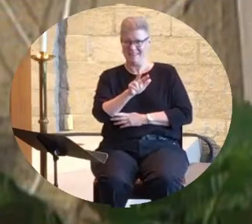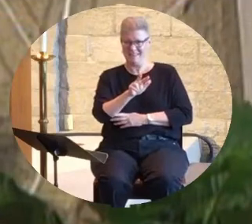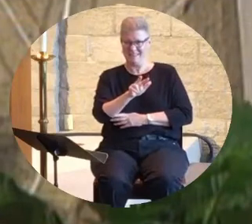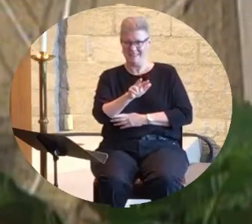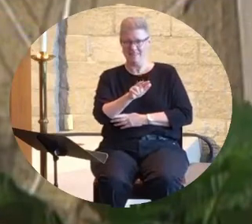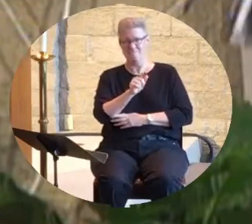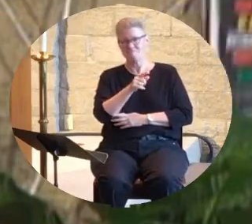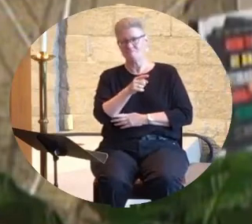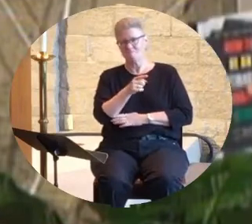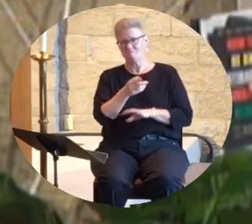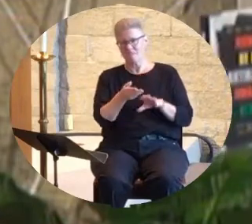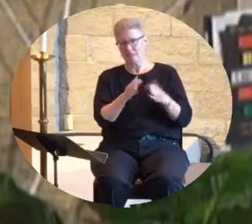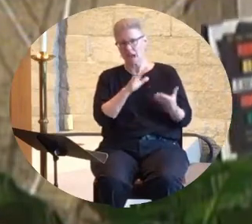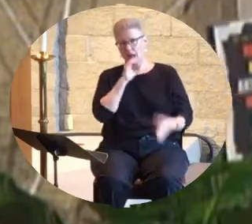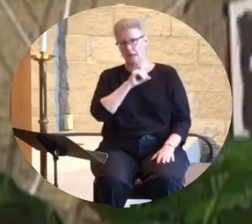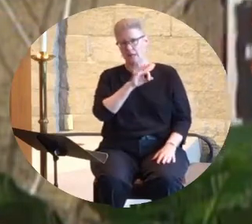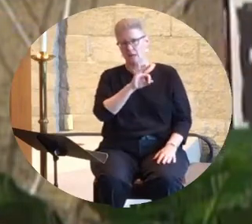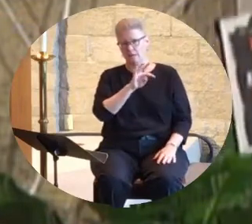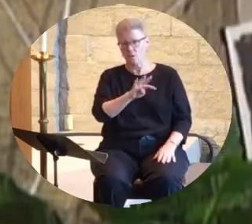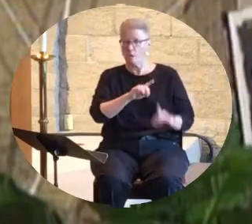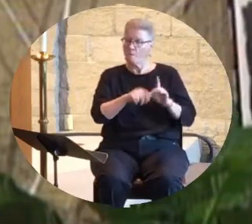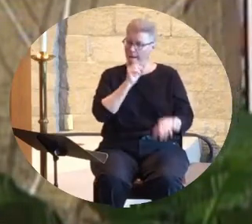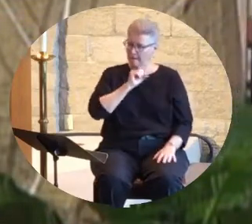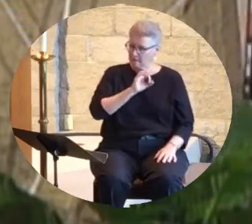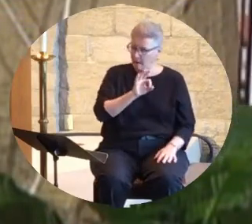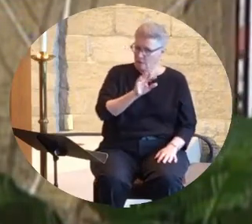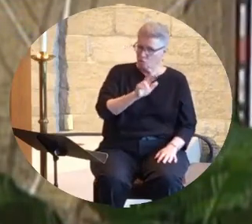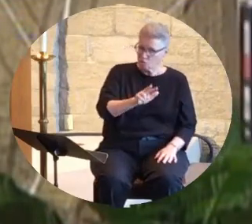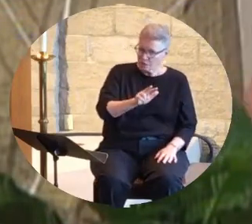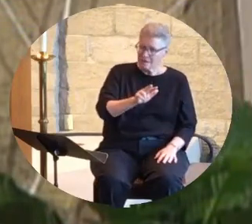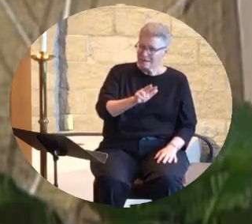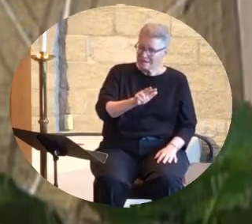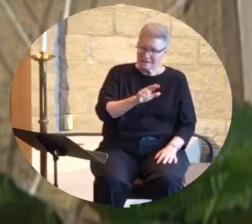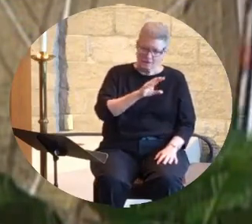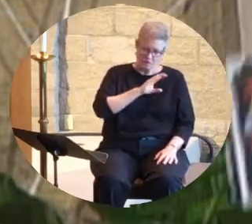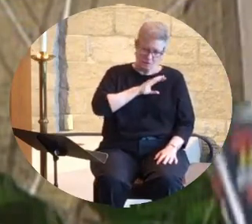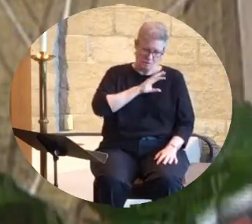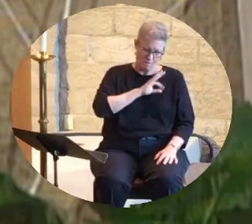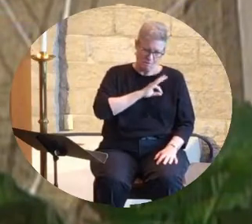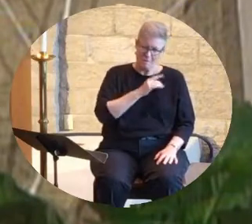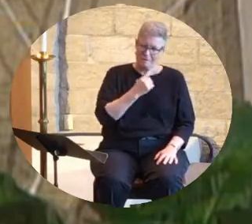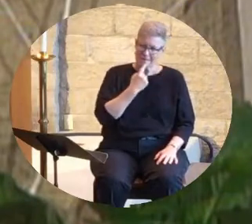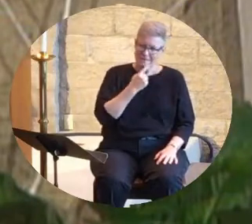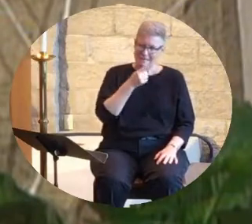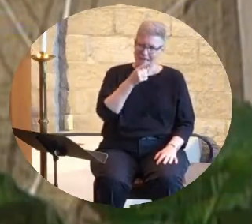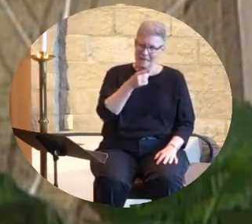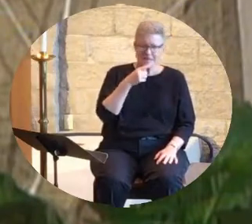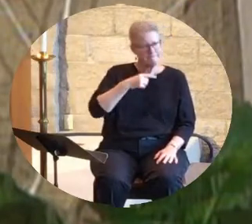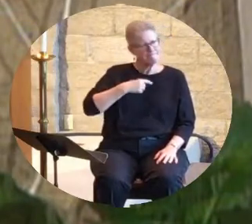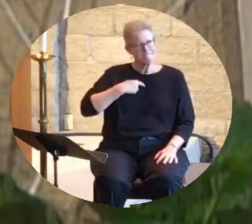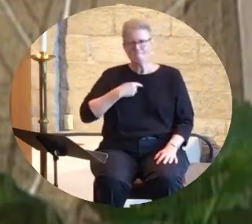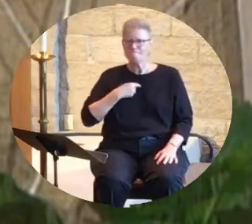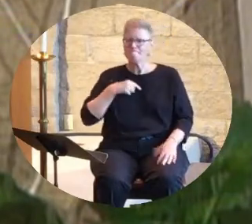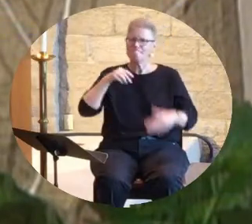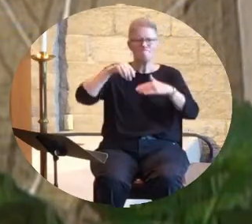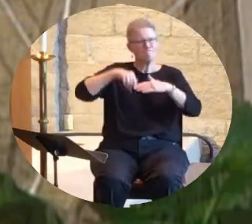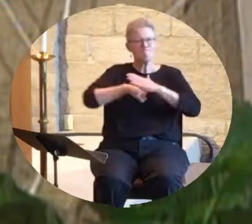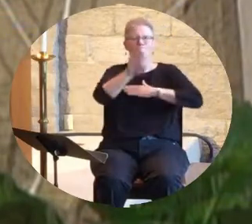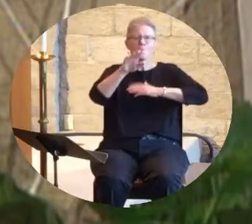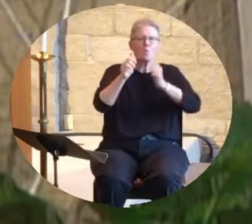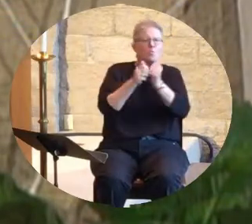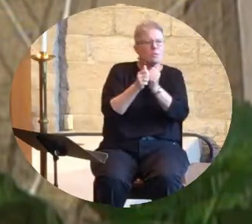passed in 94, at age 94. At 93, he says, I spring forth with a mighty zeal and